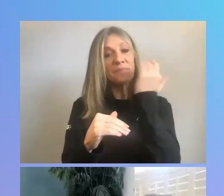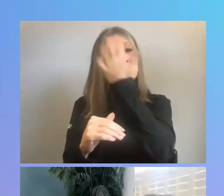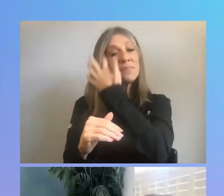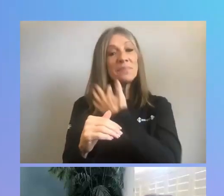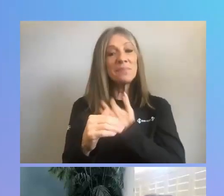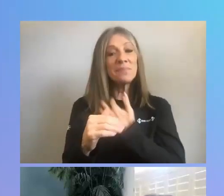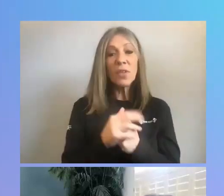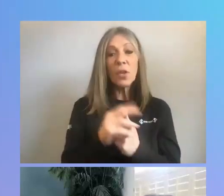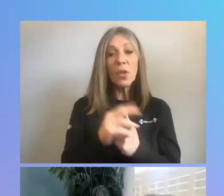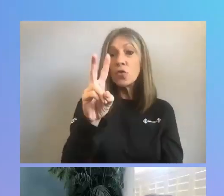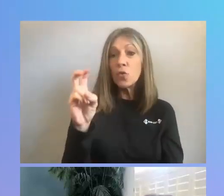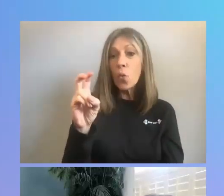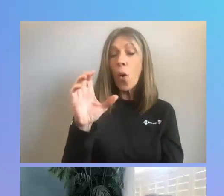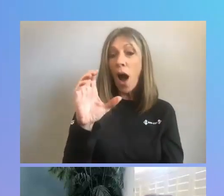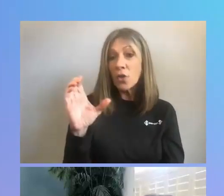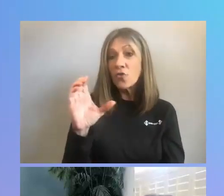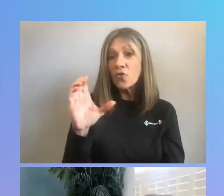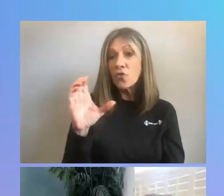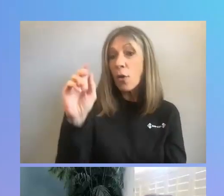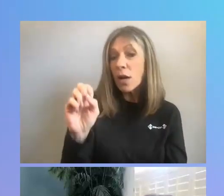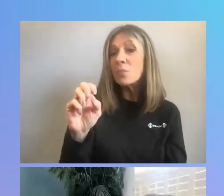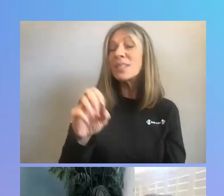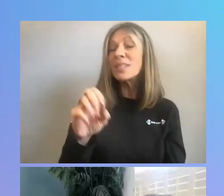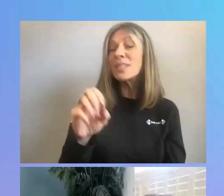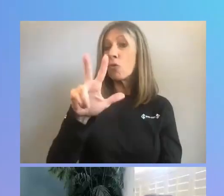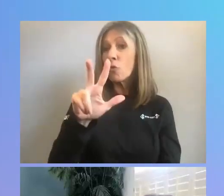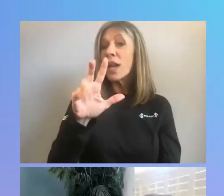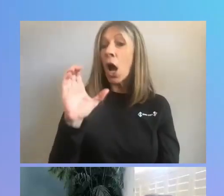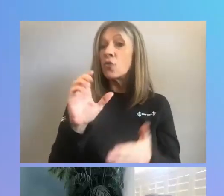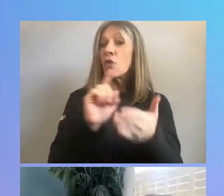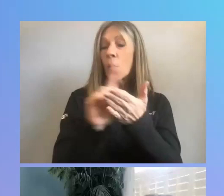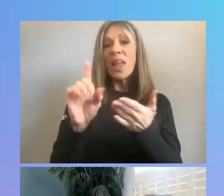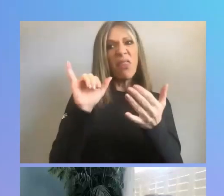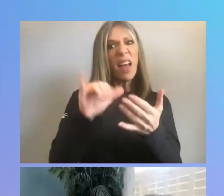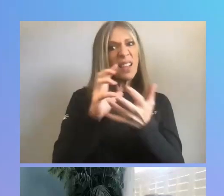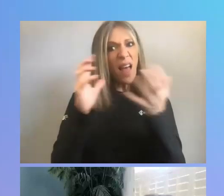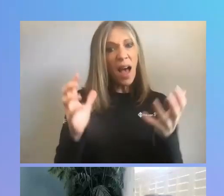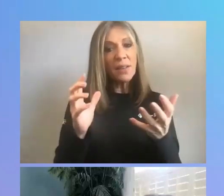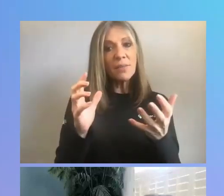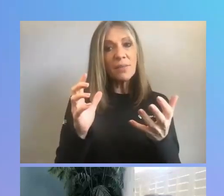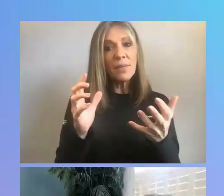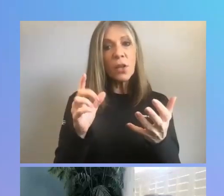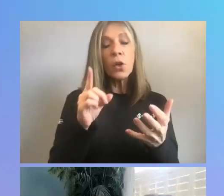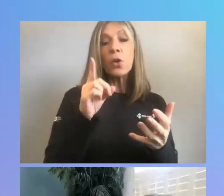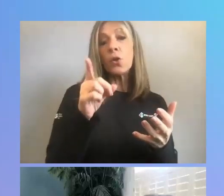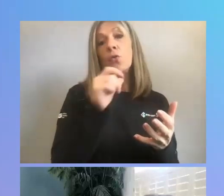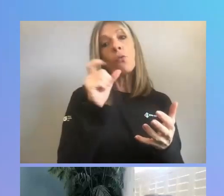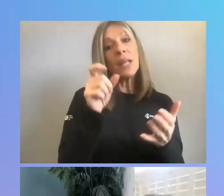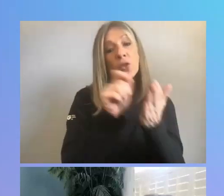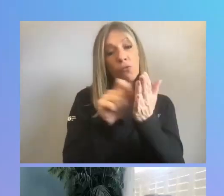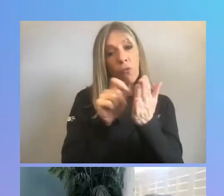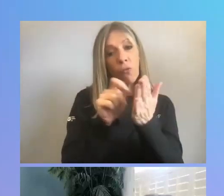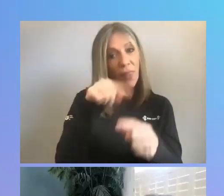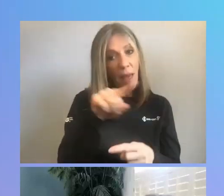And 200 outcomes in 300 weeks, that's a pretty tall order, especially considering that you don't just need to write them. You need to have